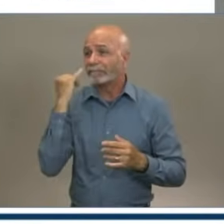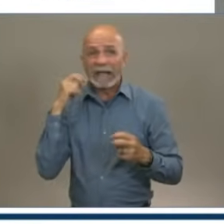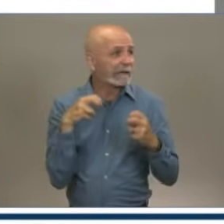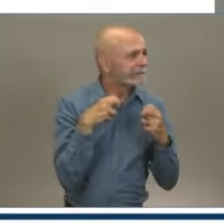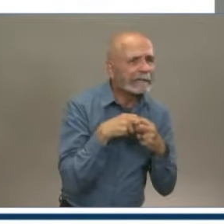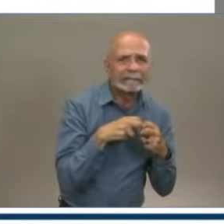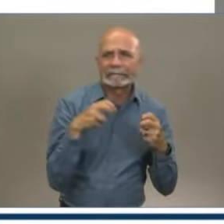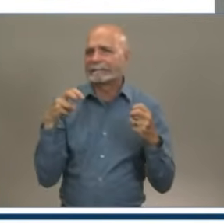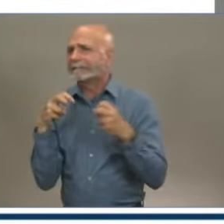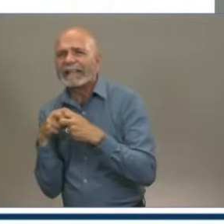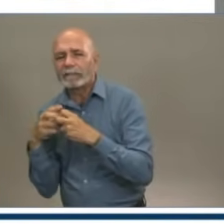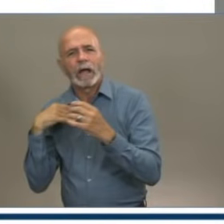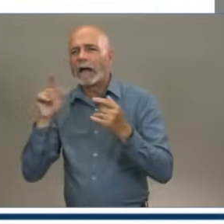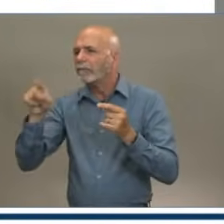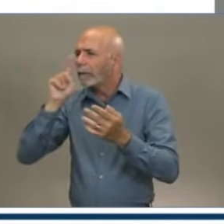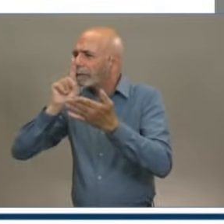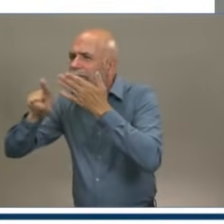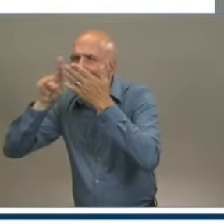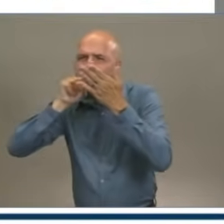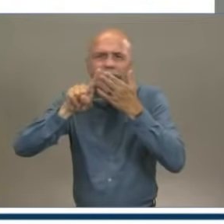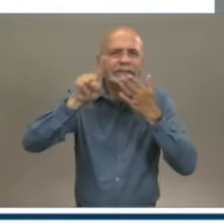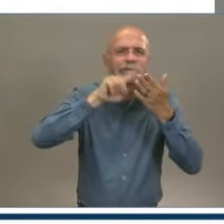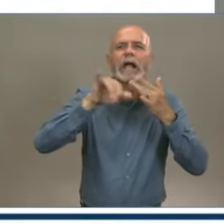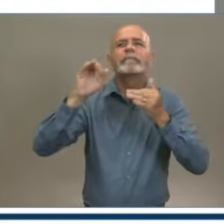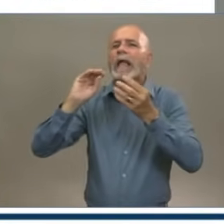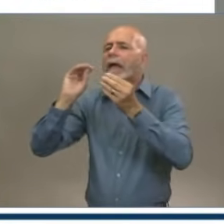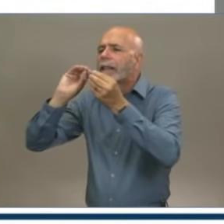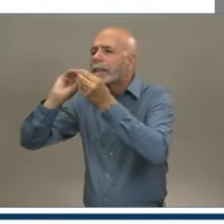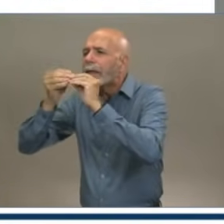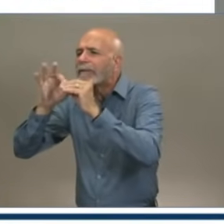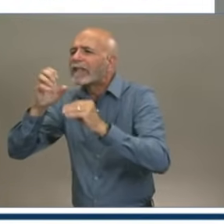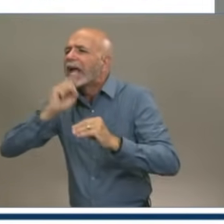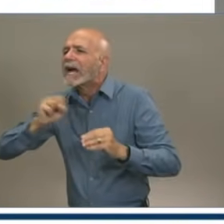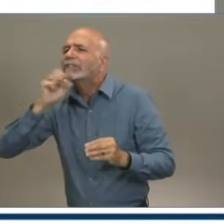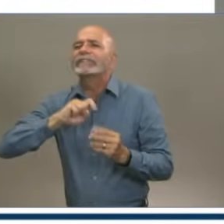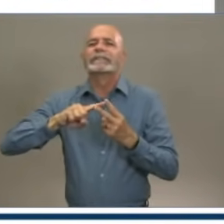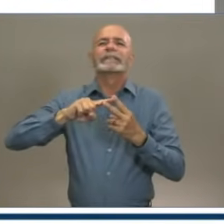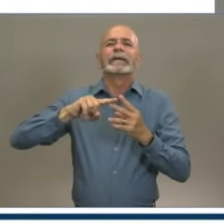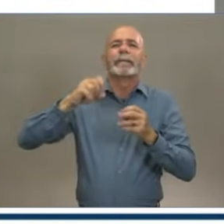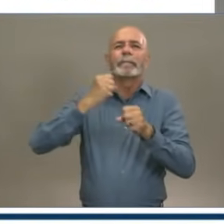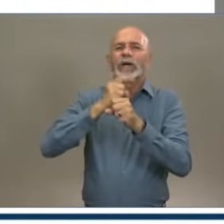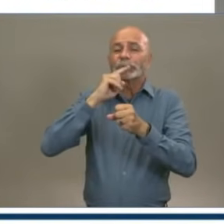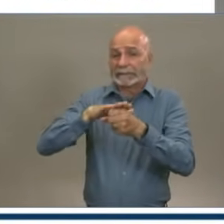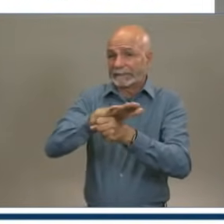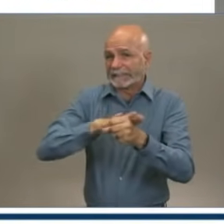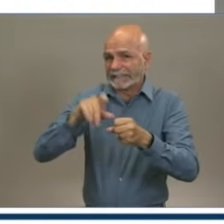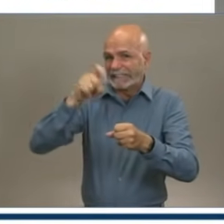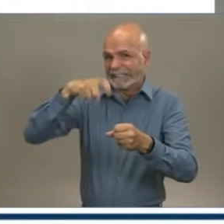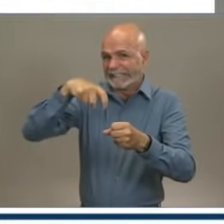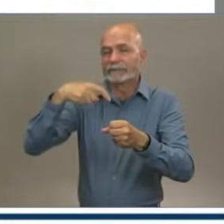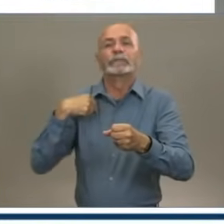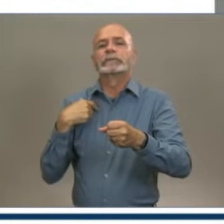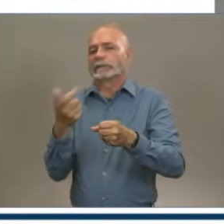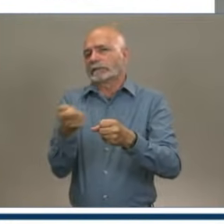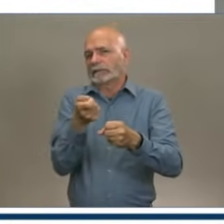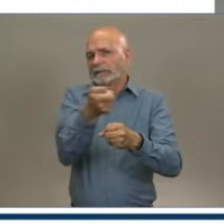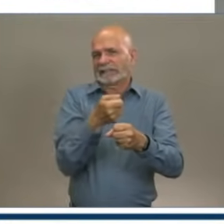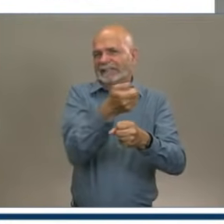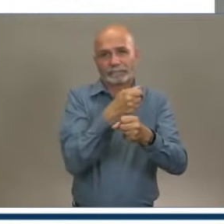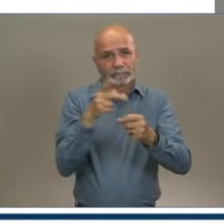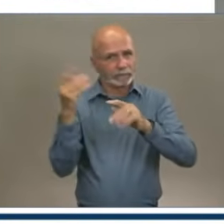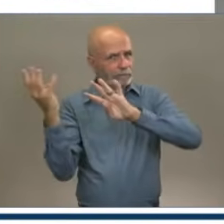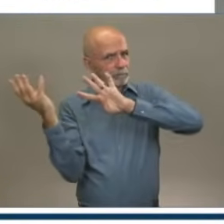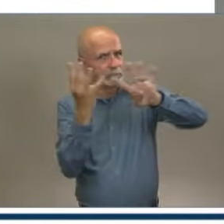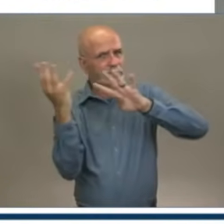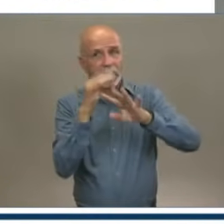look both by age group and also by pretty local geography about where we might need some additional support, and we divert resources in